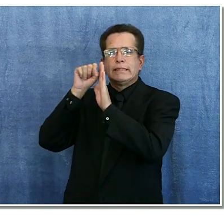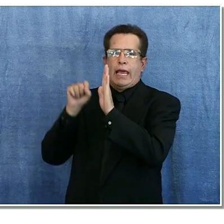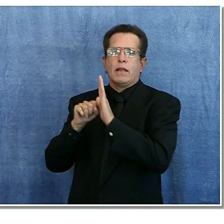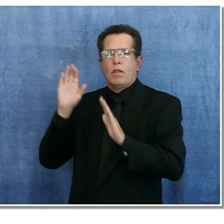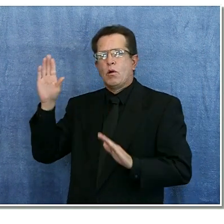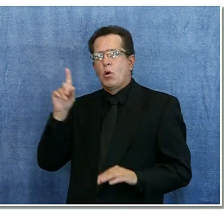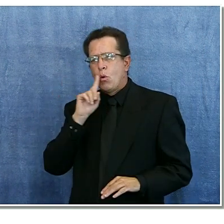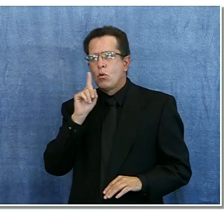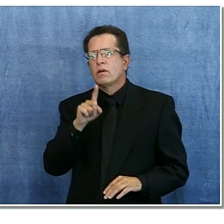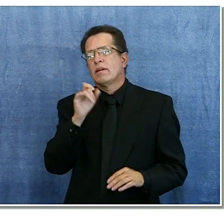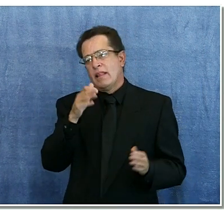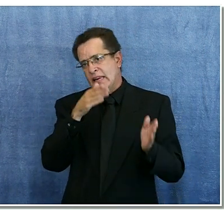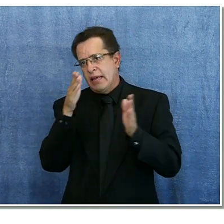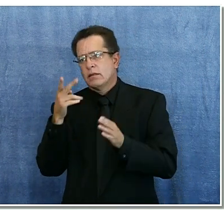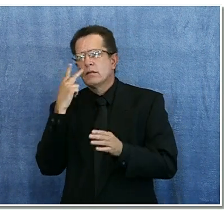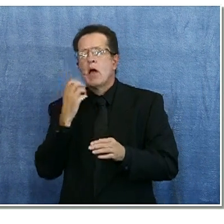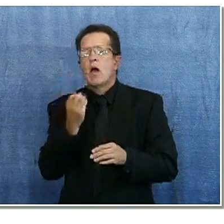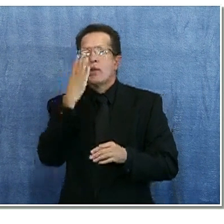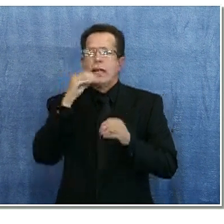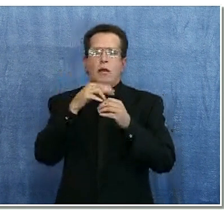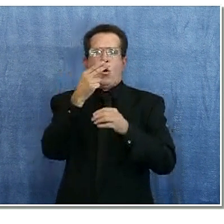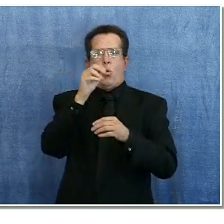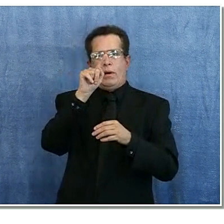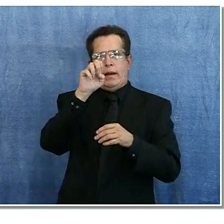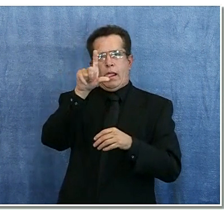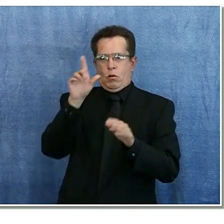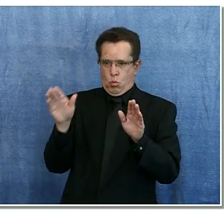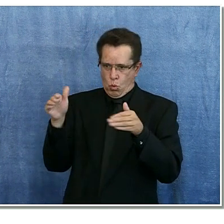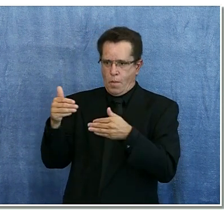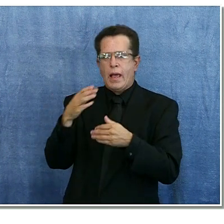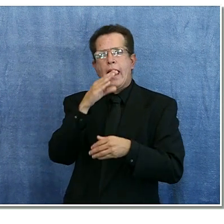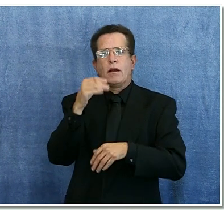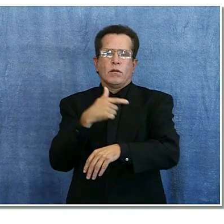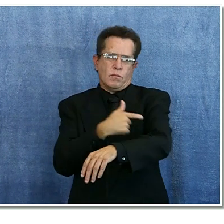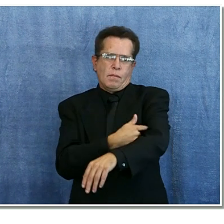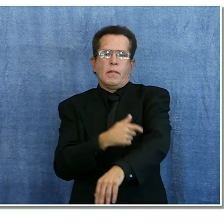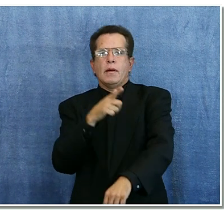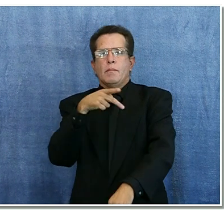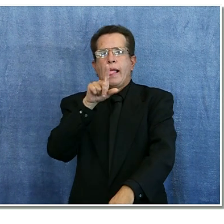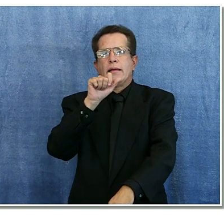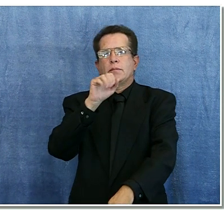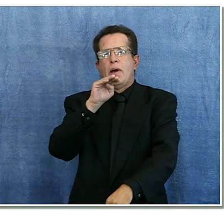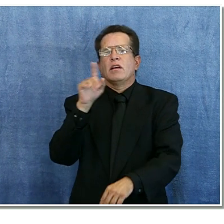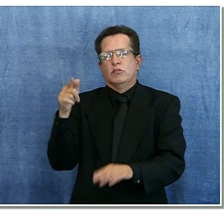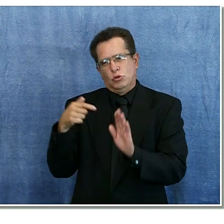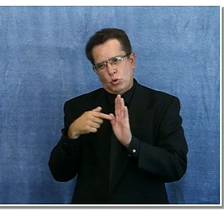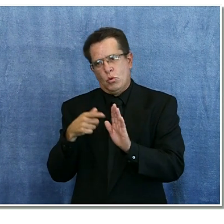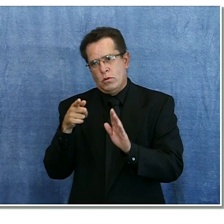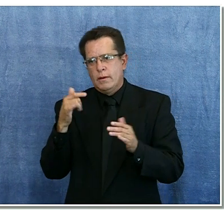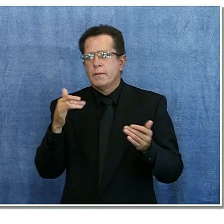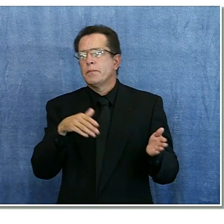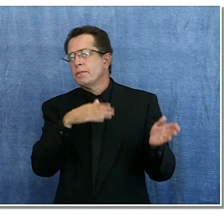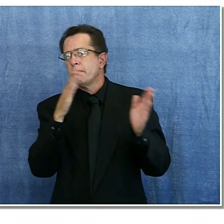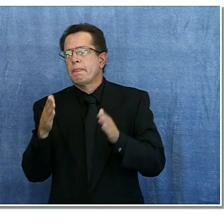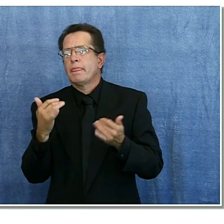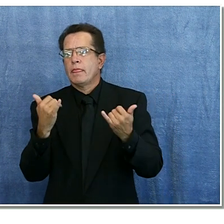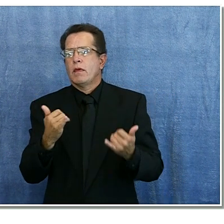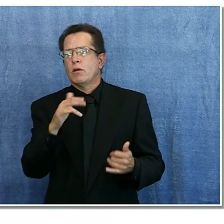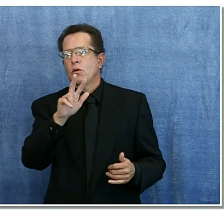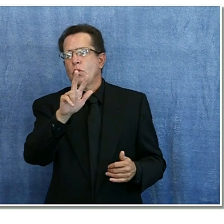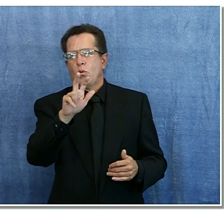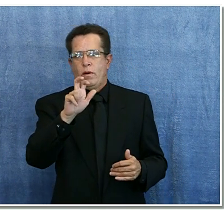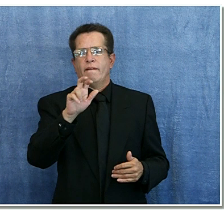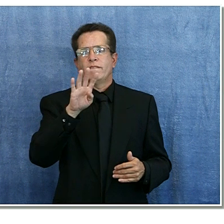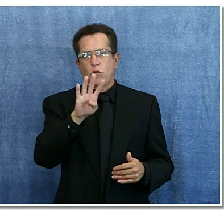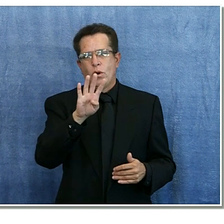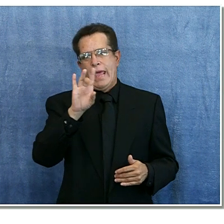and convalescent plasma. Moving to today's number of positives, today we're reporting 348 positive cases